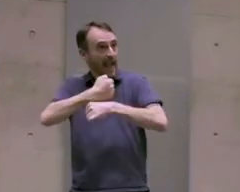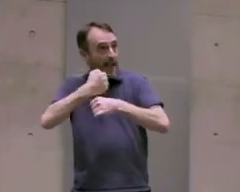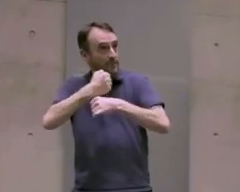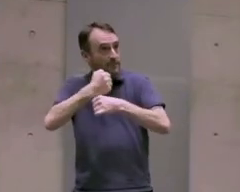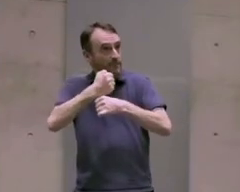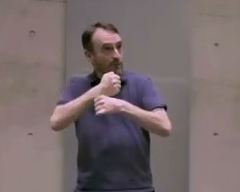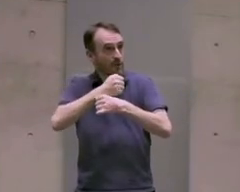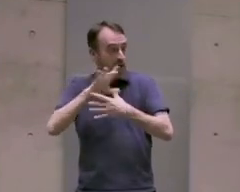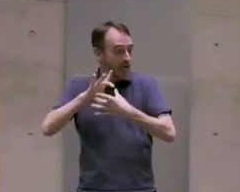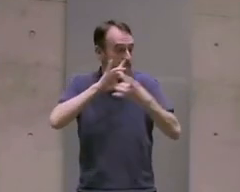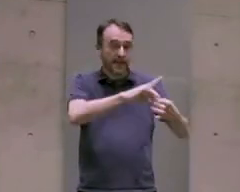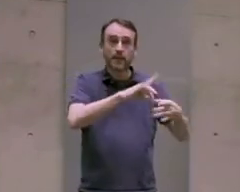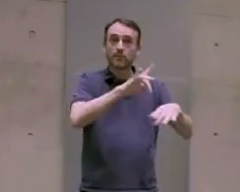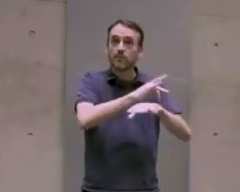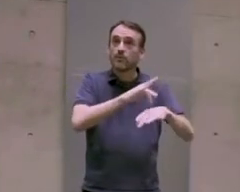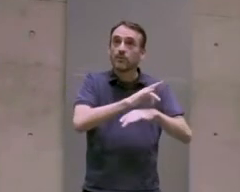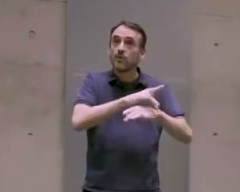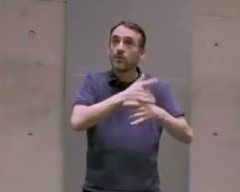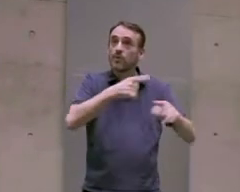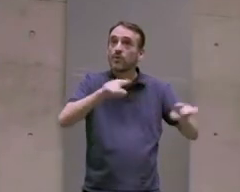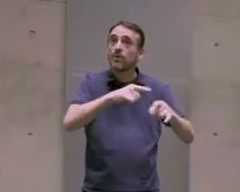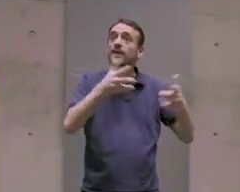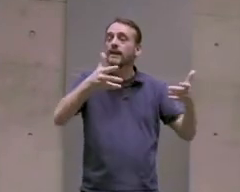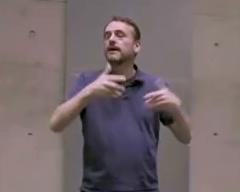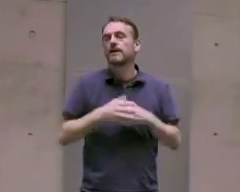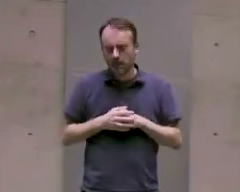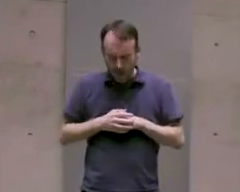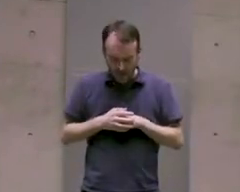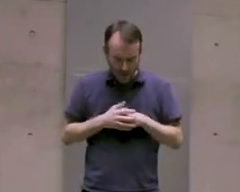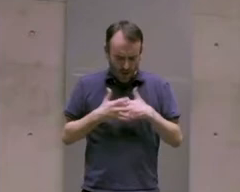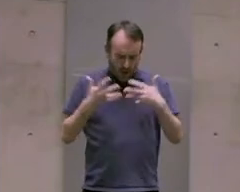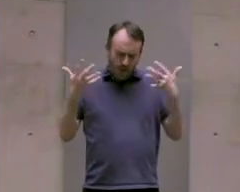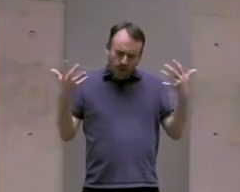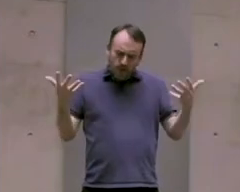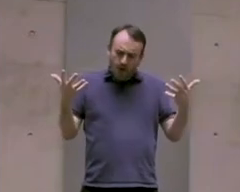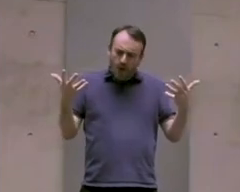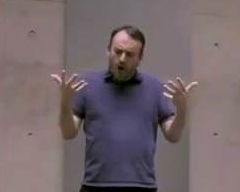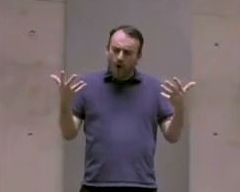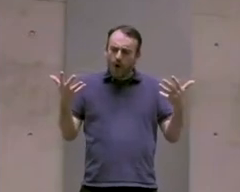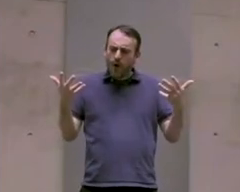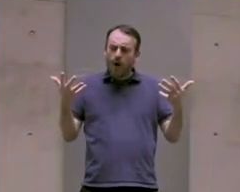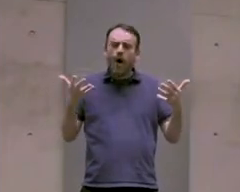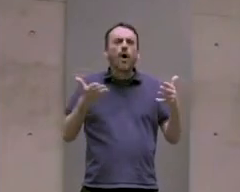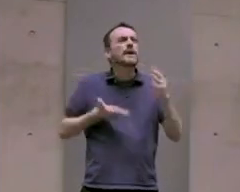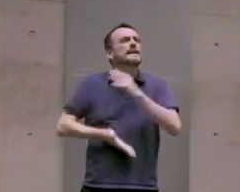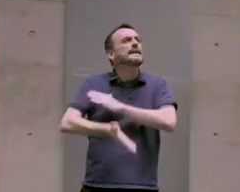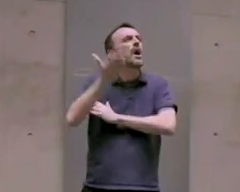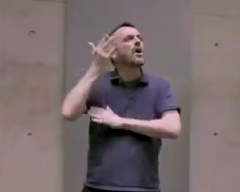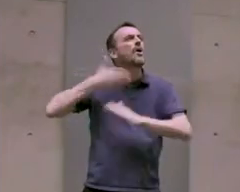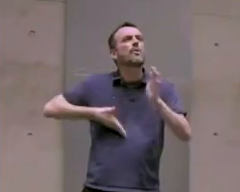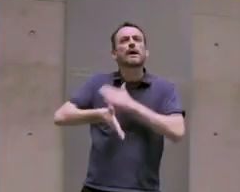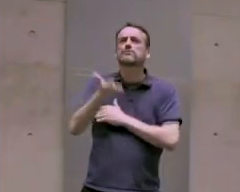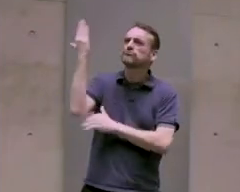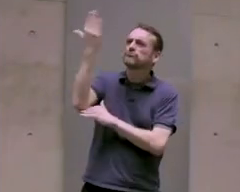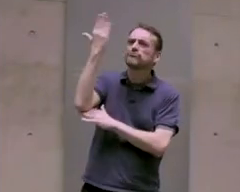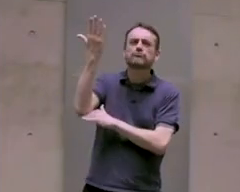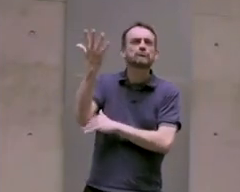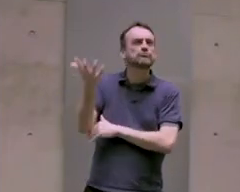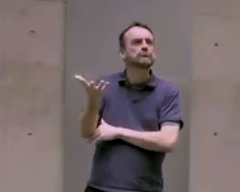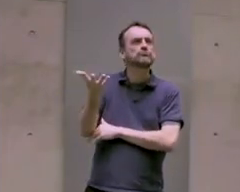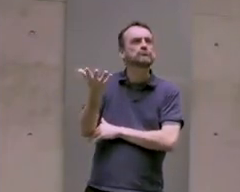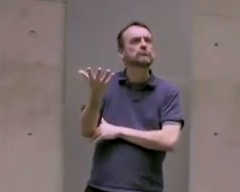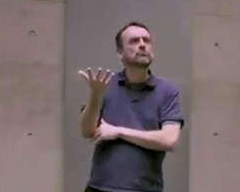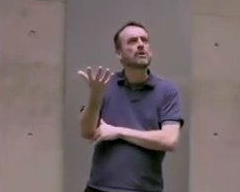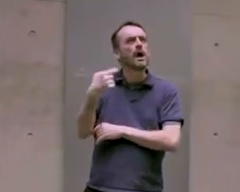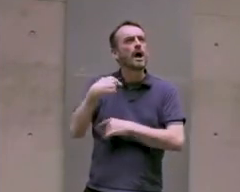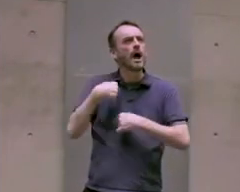but like those kind of things, like, you know, I used to do a talk years and years ago where I would like say